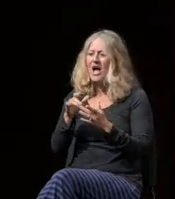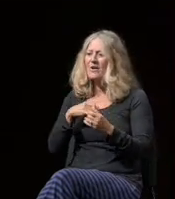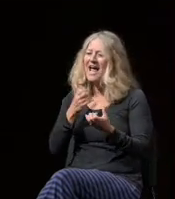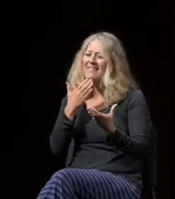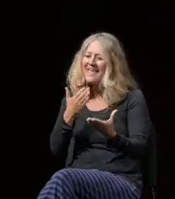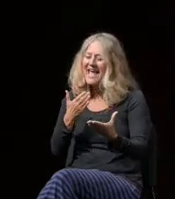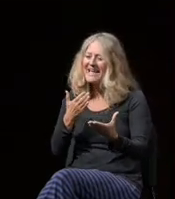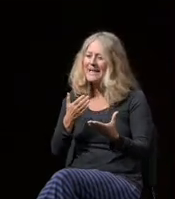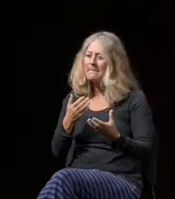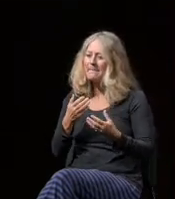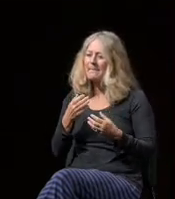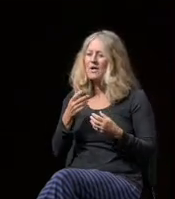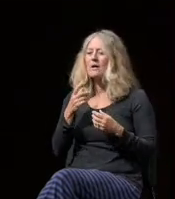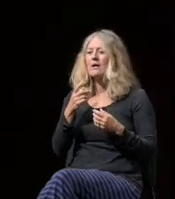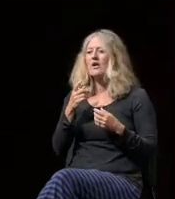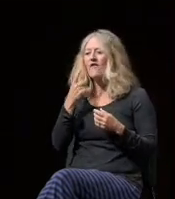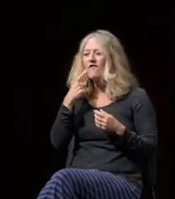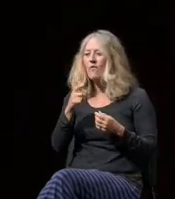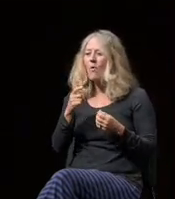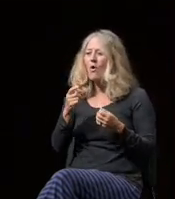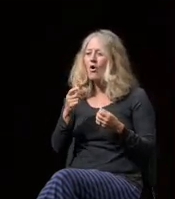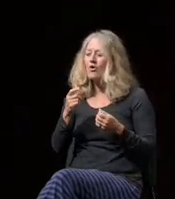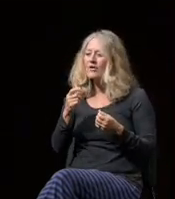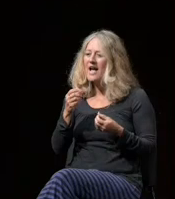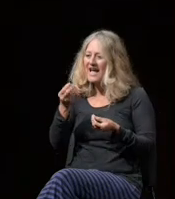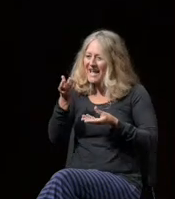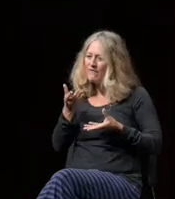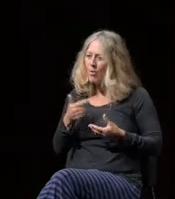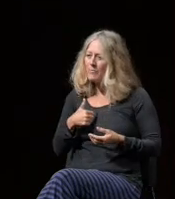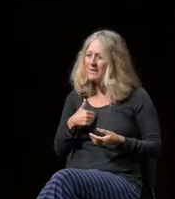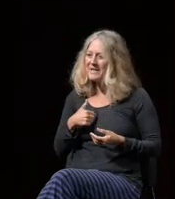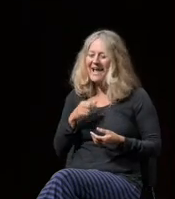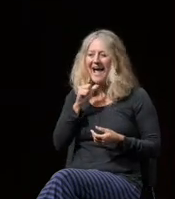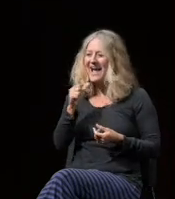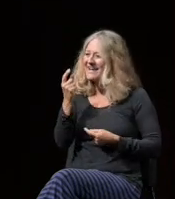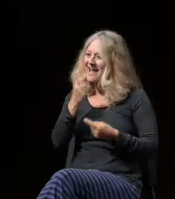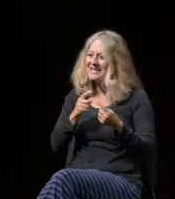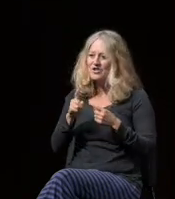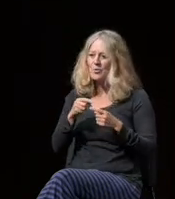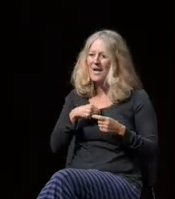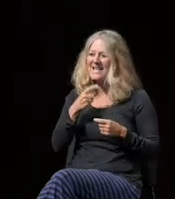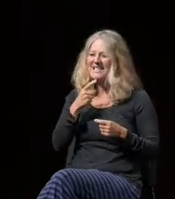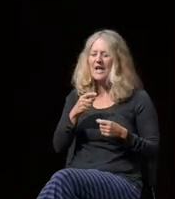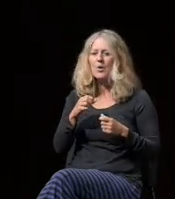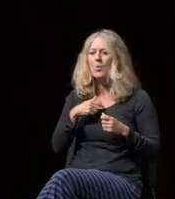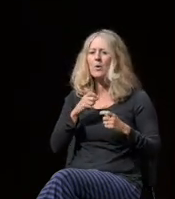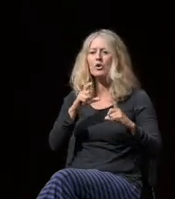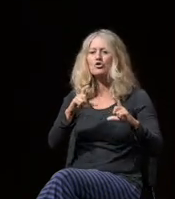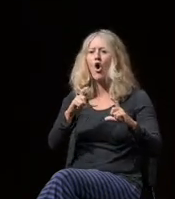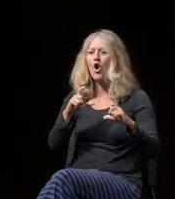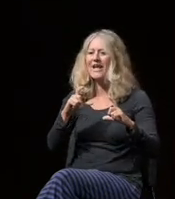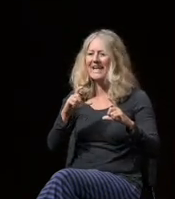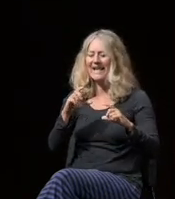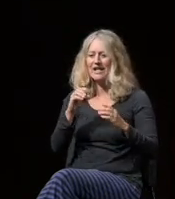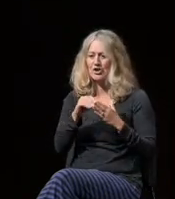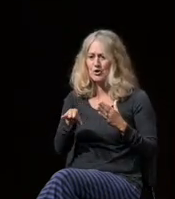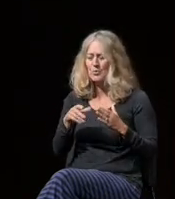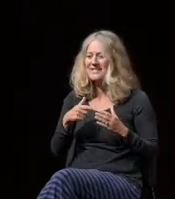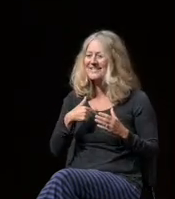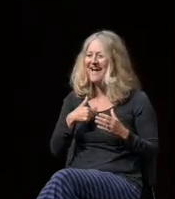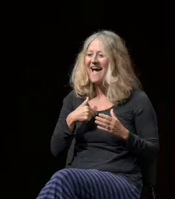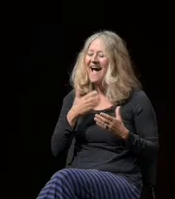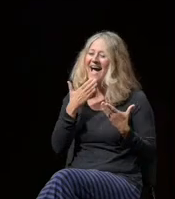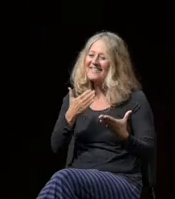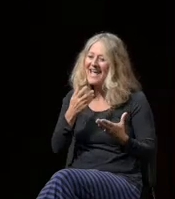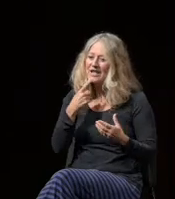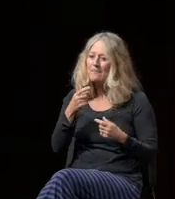him so much for bringing that to my attention. I had not even considered when I said we were targeting students. I thanked him for